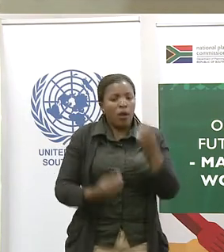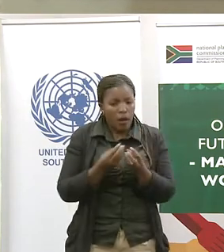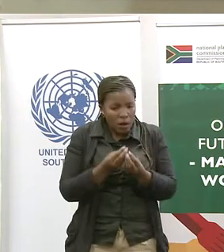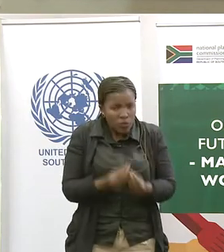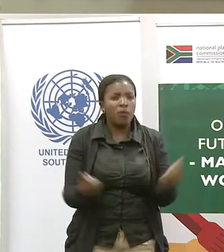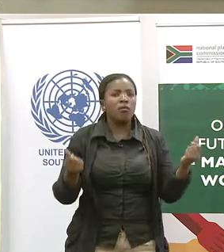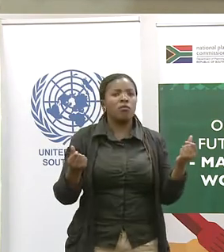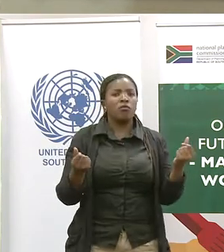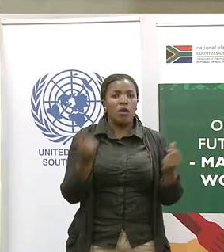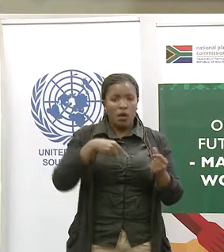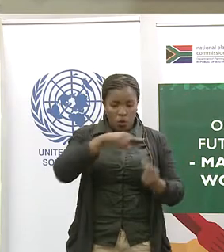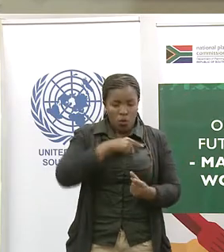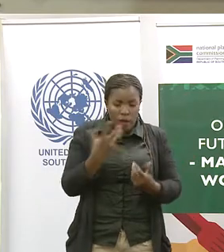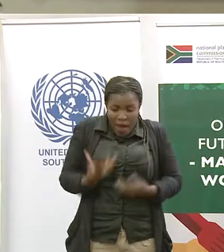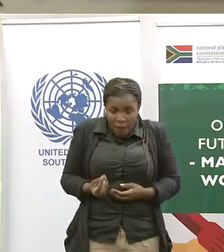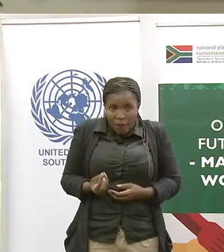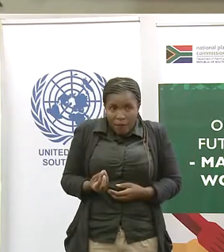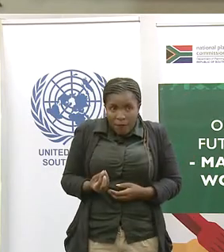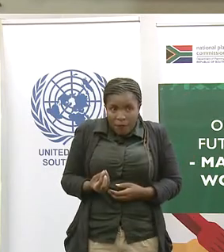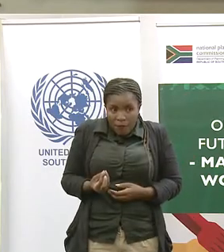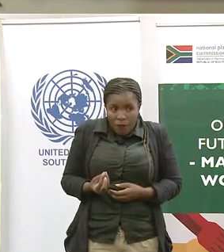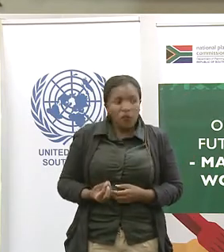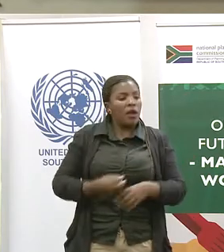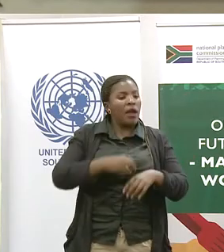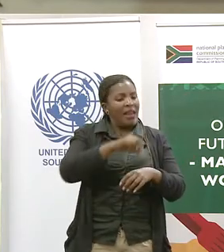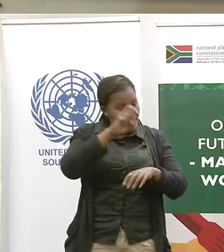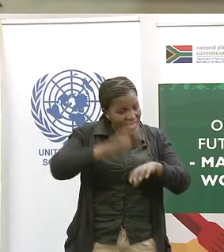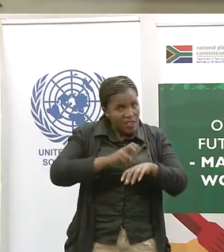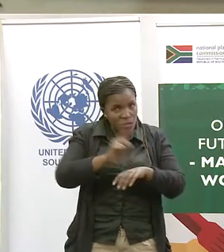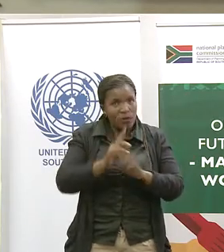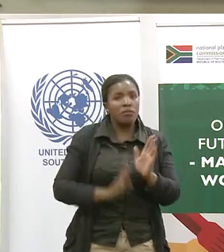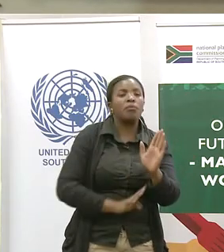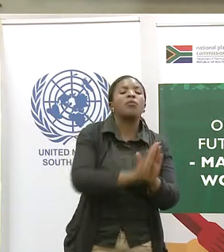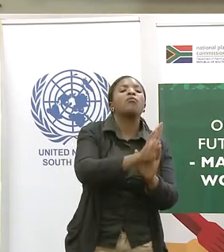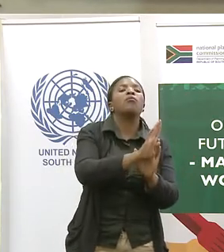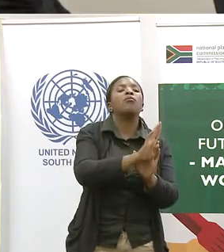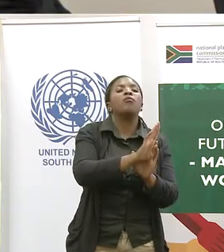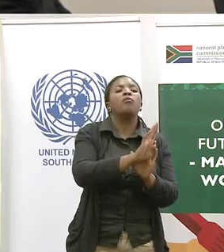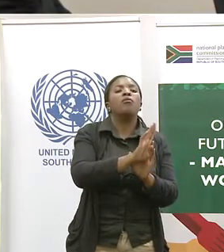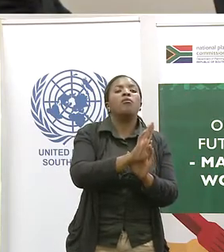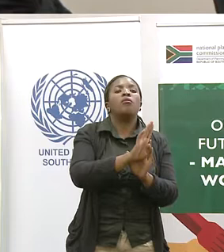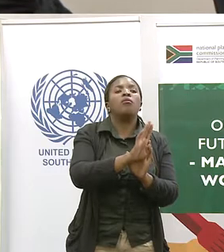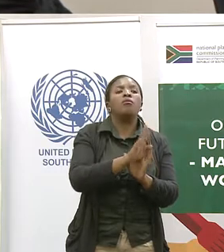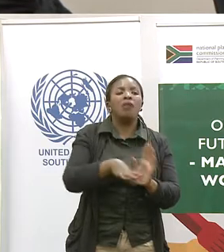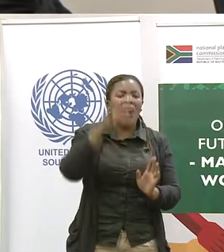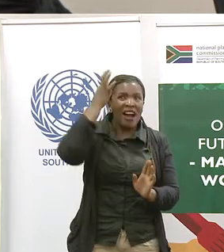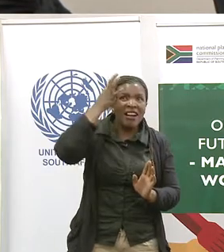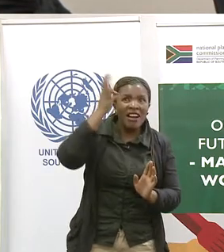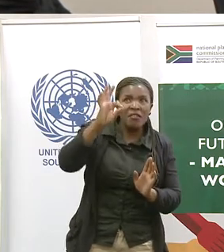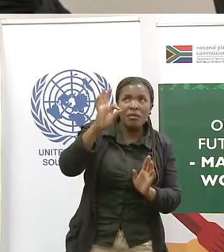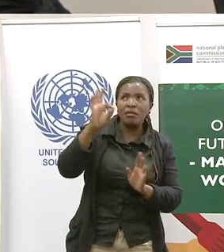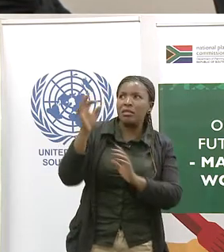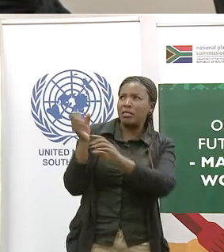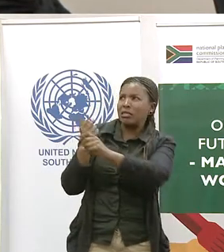are privileged who need to improve the lot in action through pushing government and through